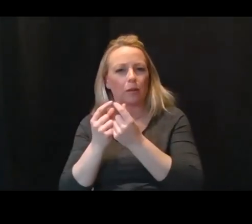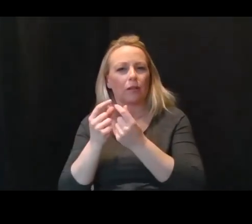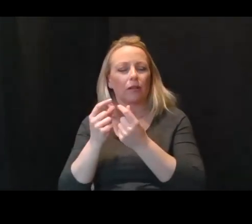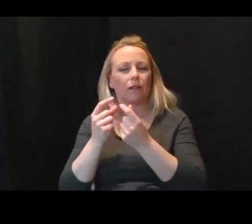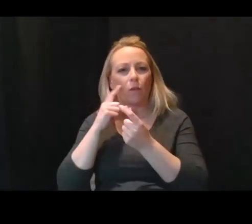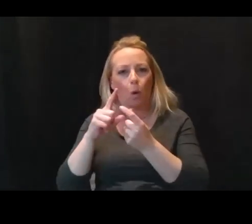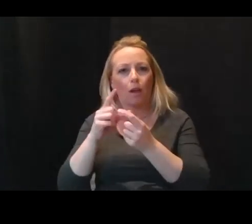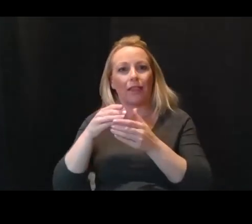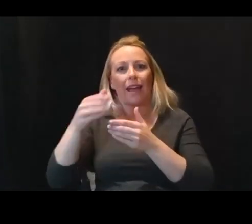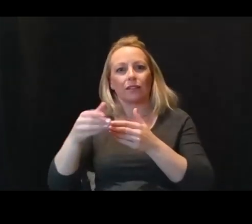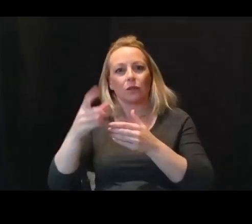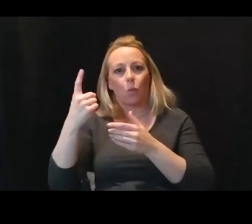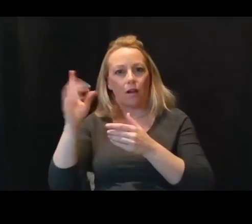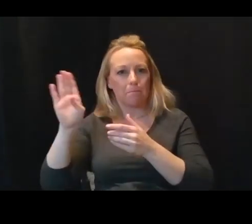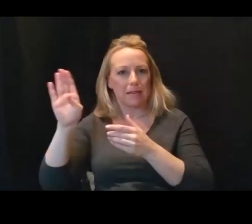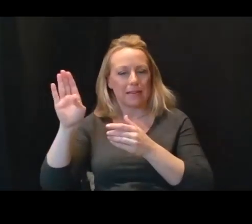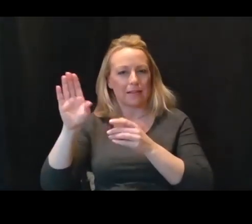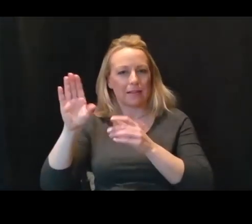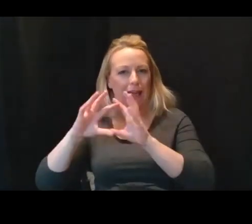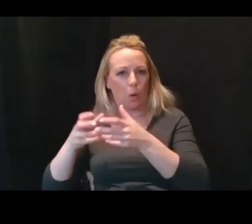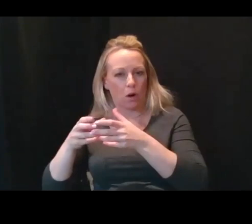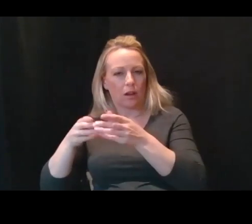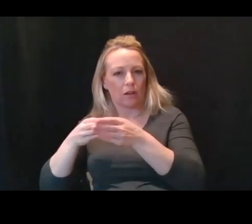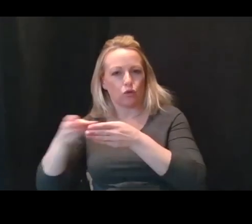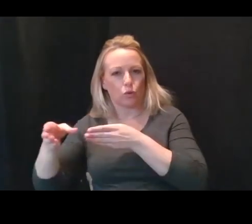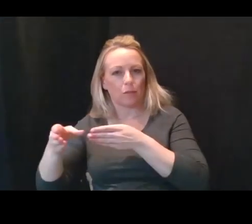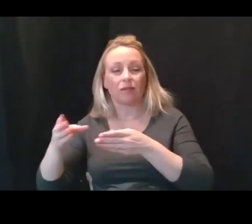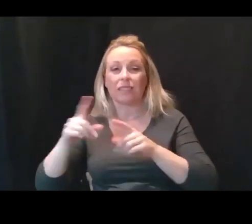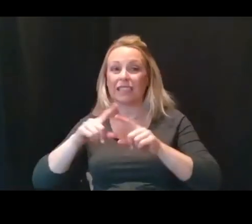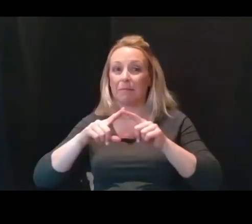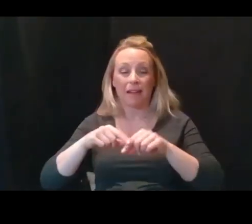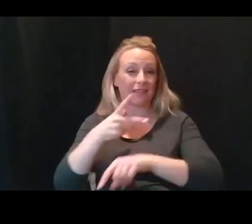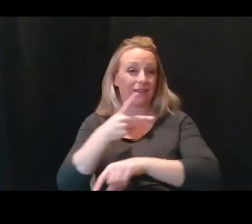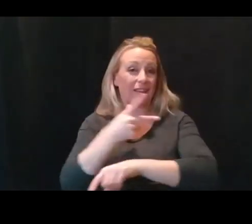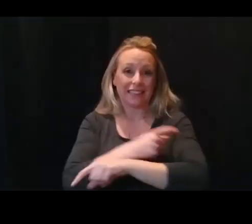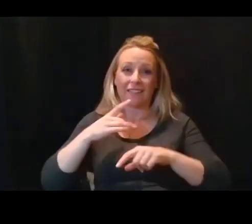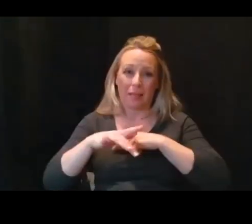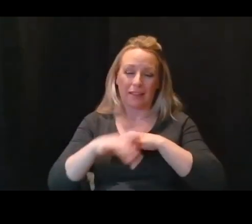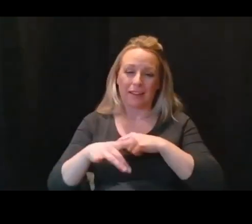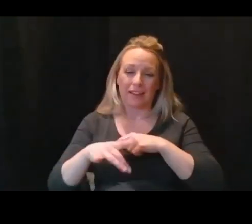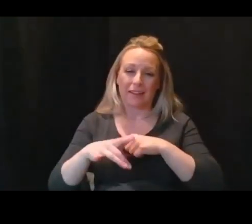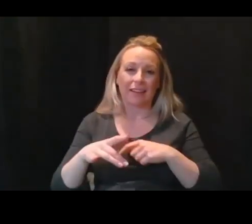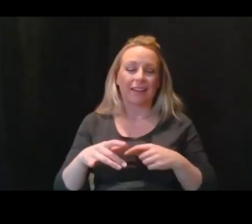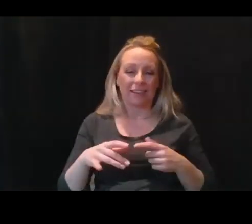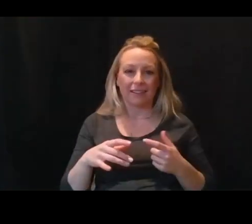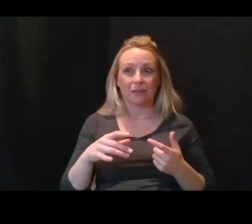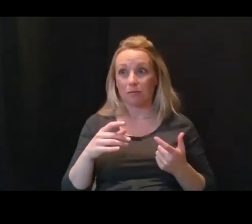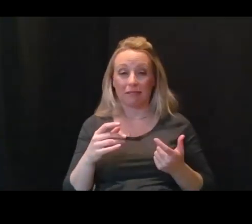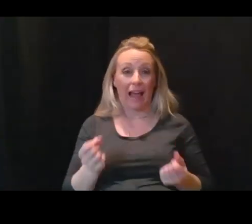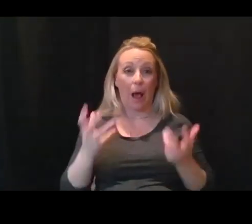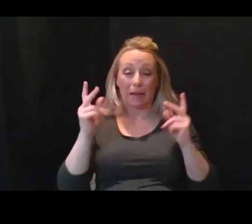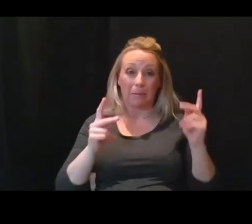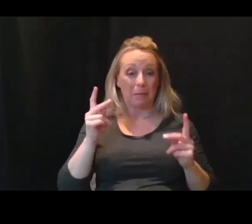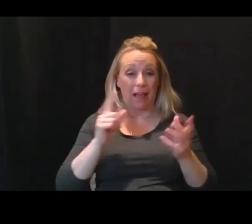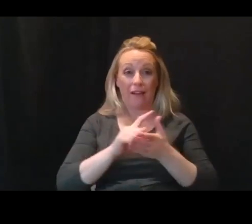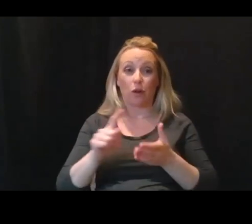up to 1B. It's all dependent on vaccine availability, so the amount of people that we do each weekend will have to be